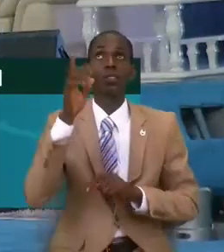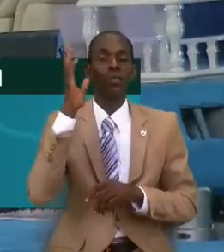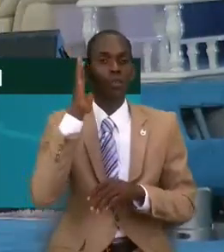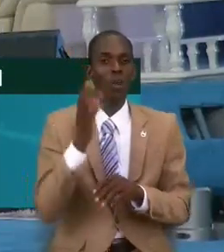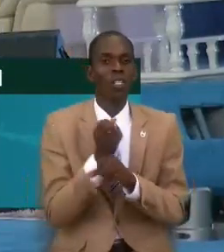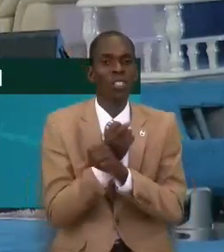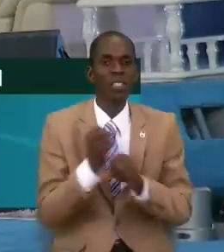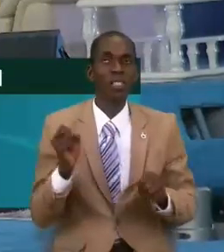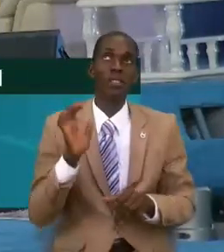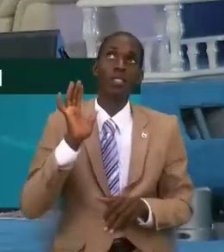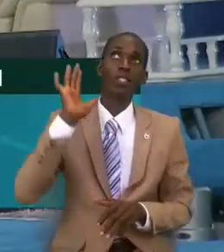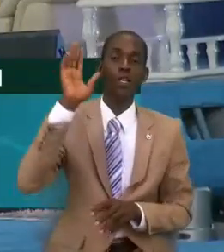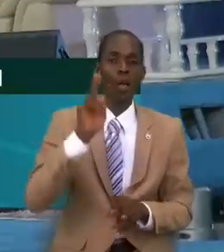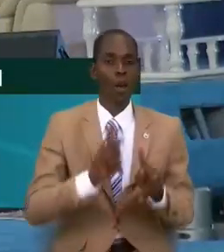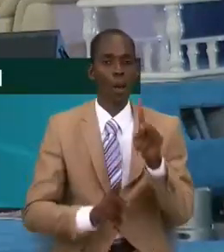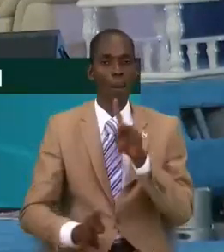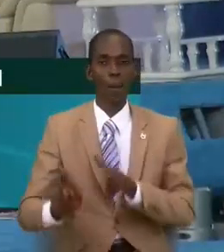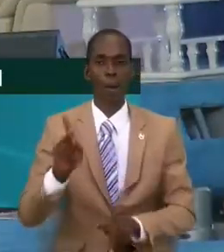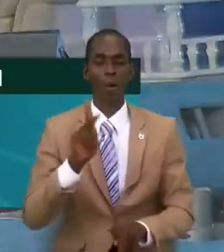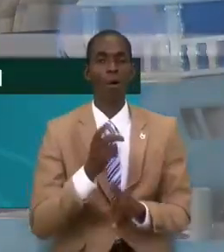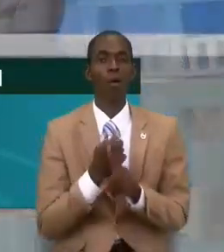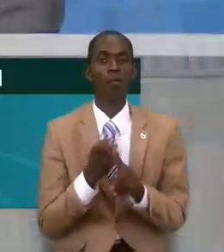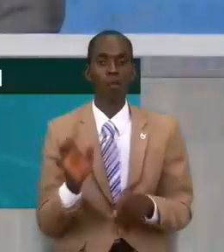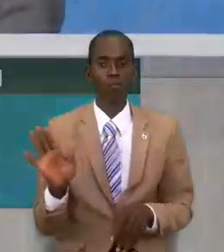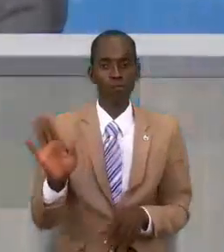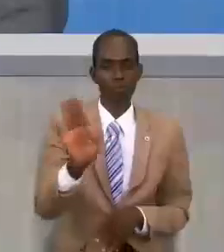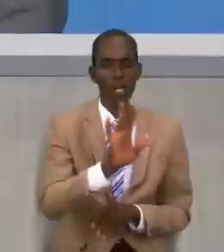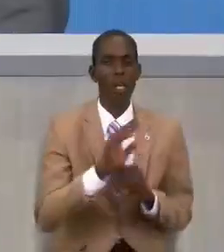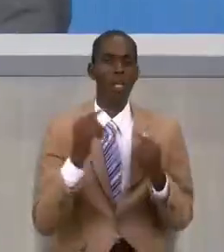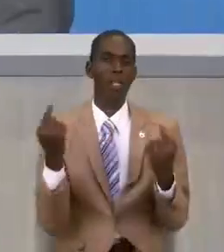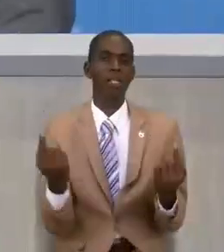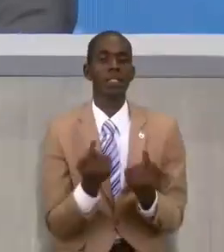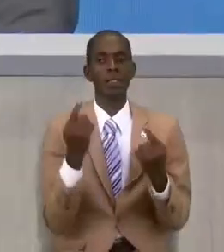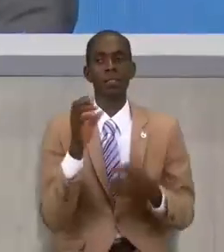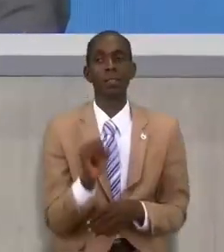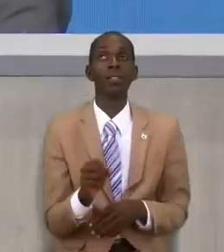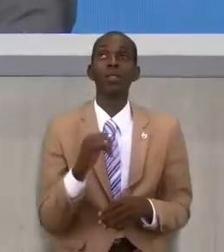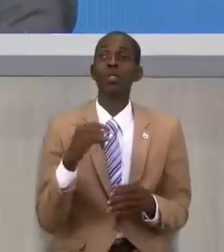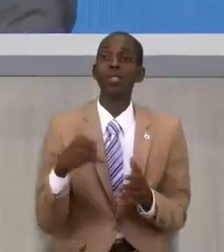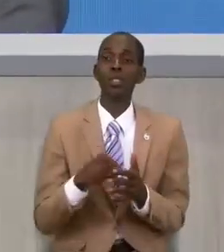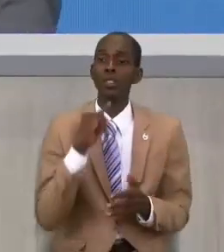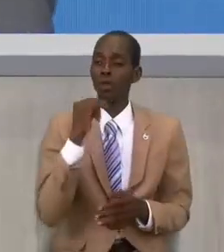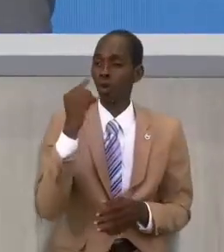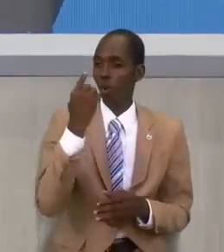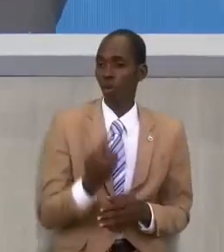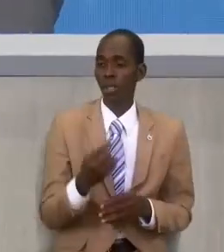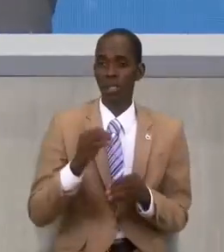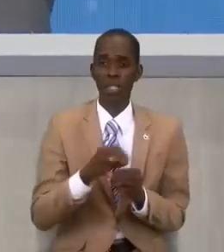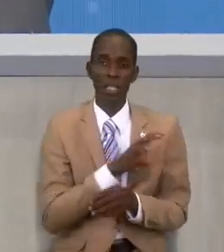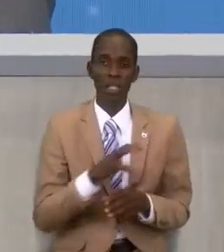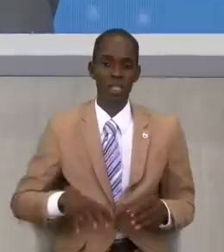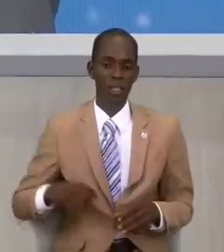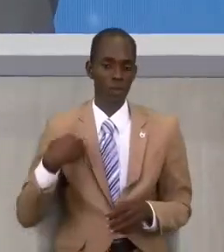their sins. It's only in Christ we find salvation. Only in Christ we find